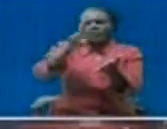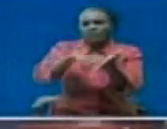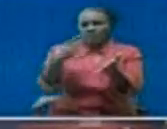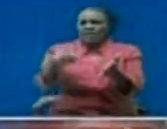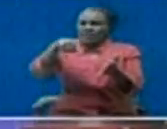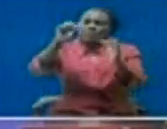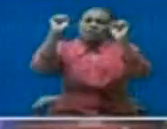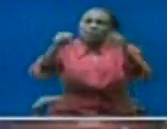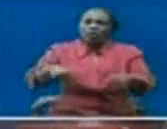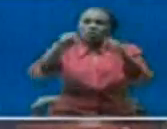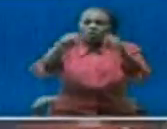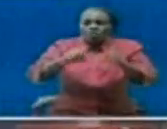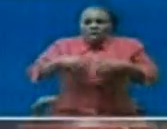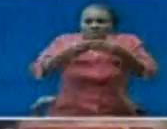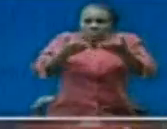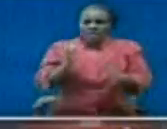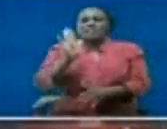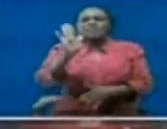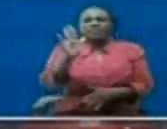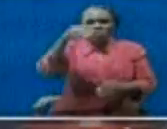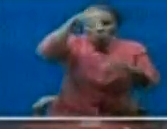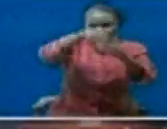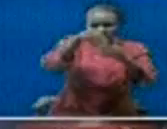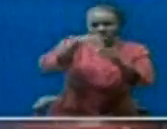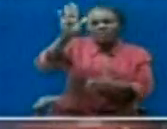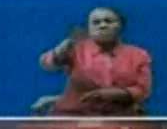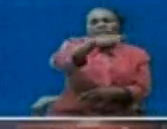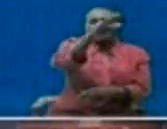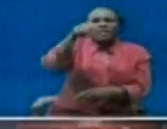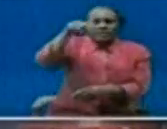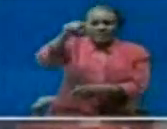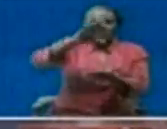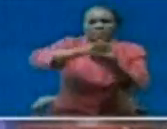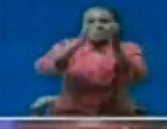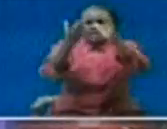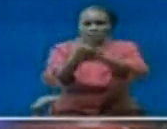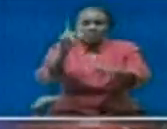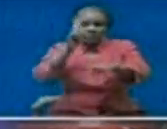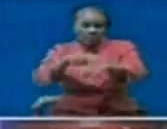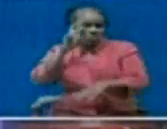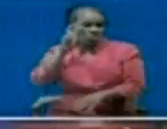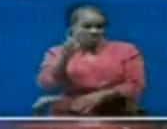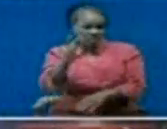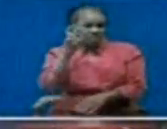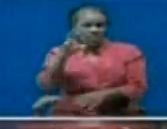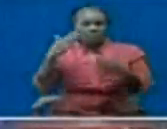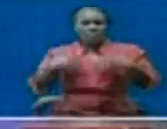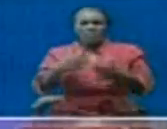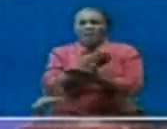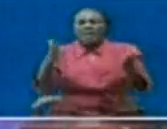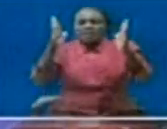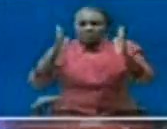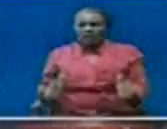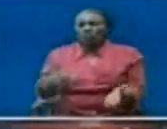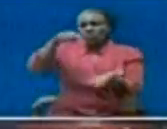so that they have a chance to express themselves within parliament. Now, that becomes, when you look at it, even you people say that anybody will